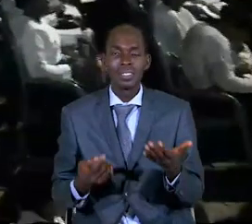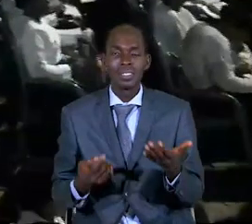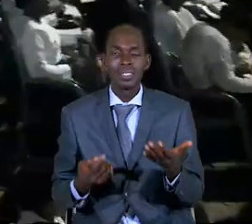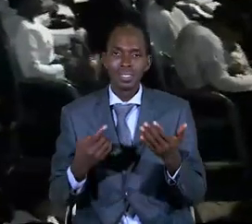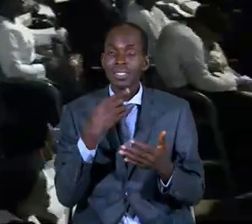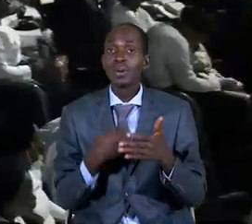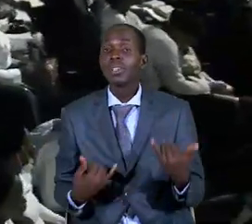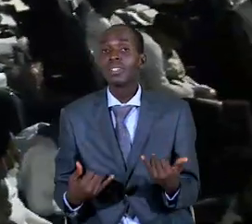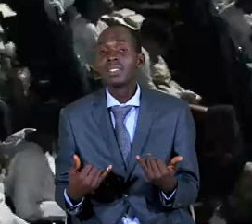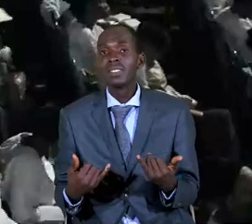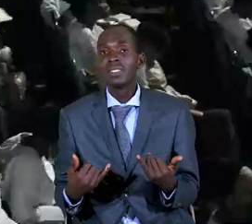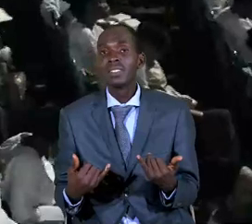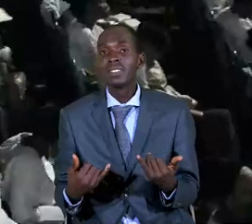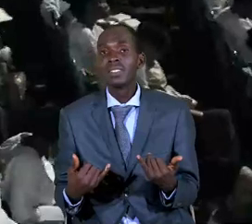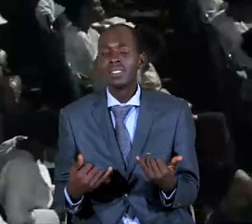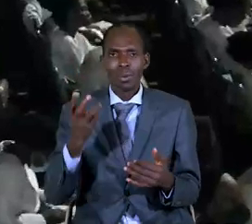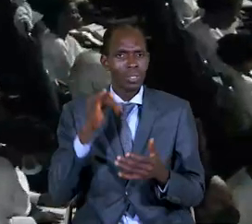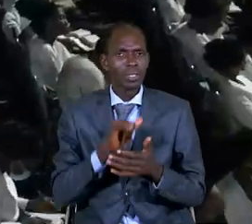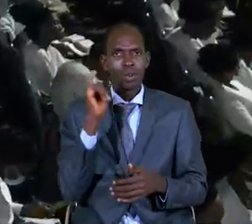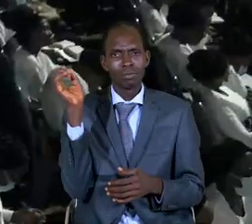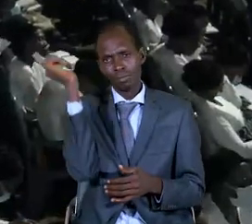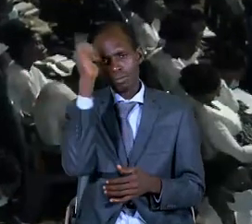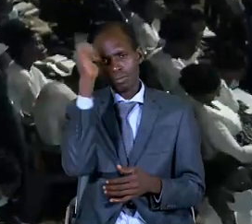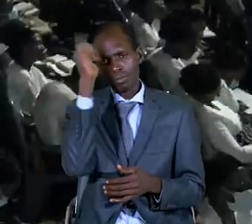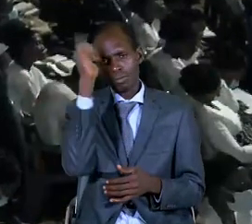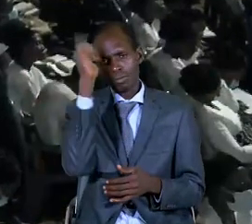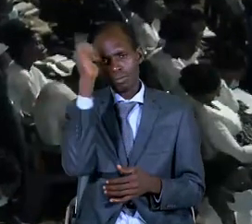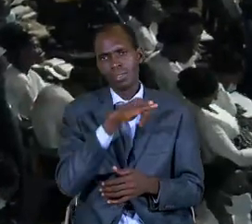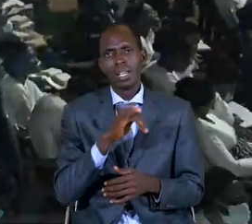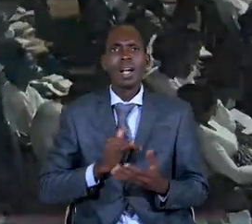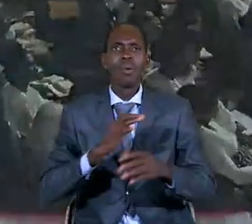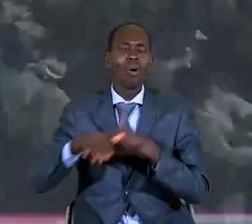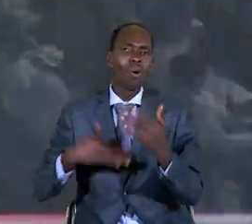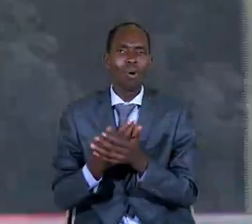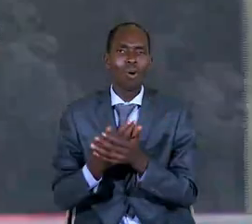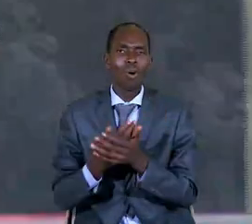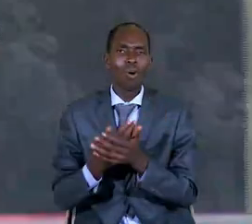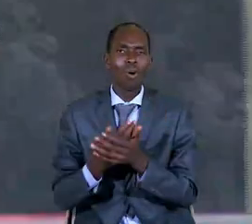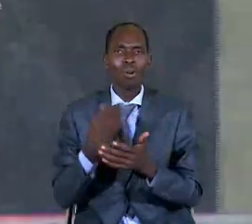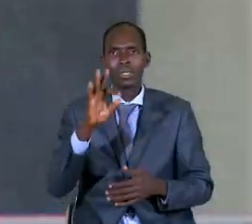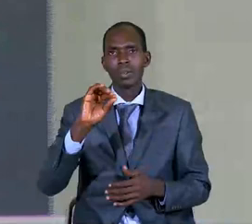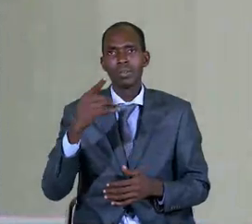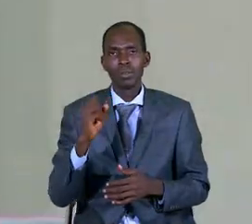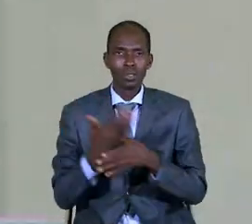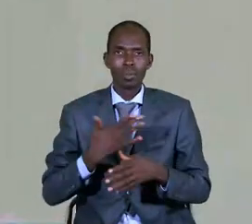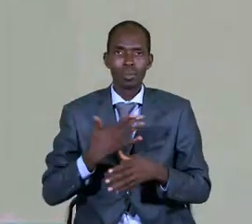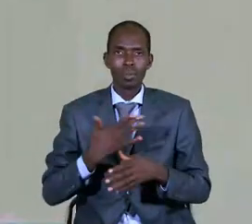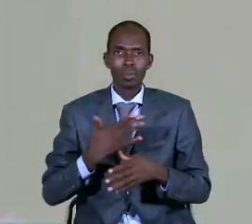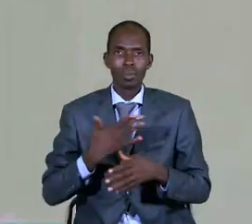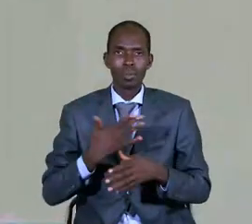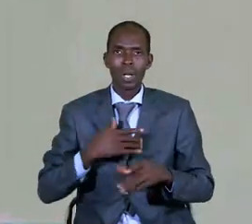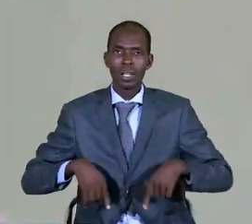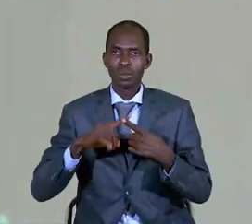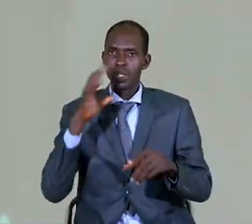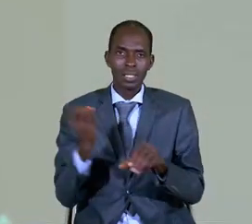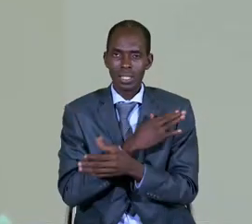Wasn't that foolish? I want all the frogs bothering my life to be taken away today.